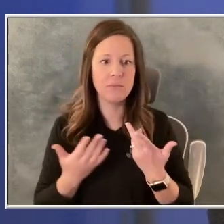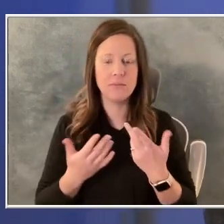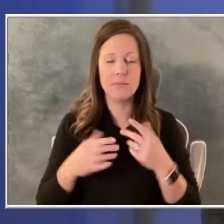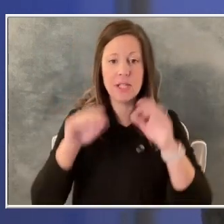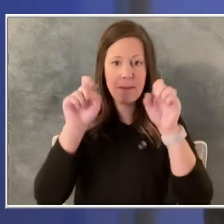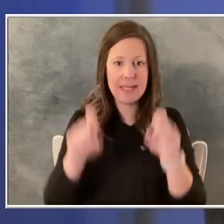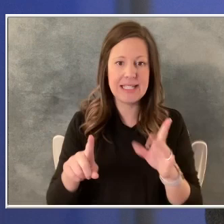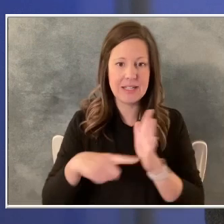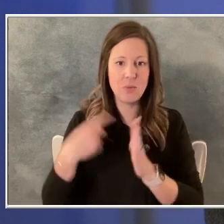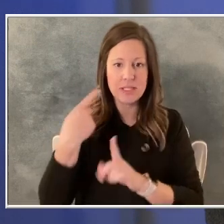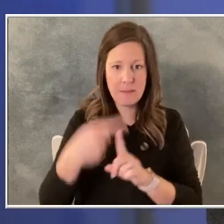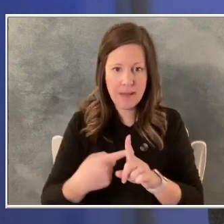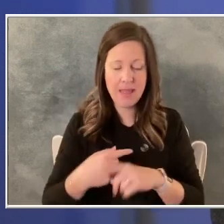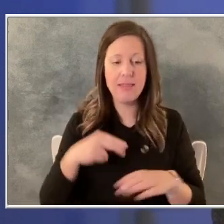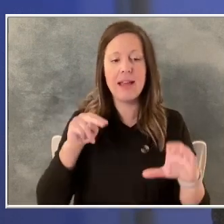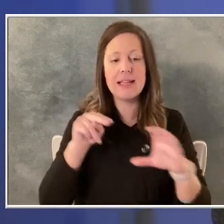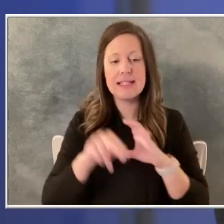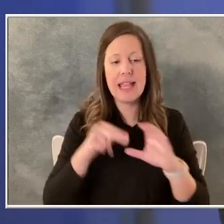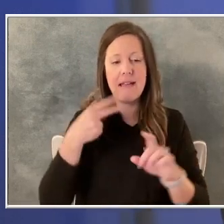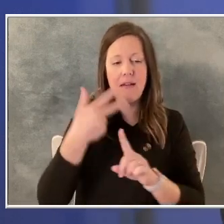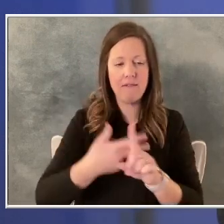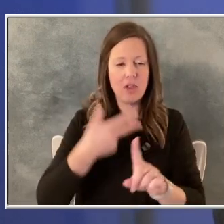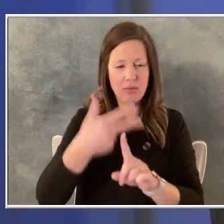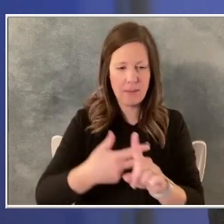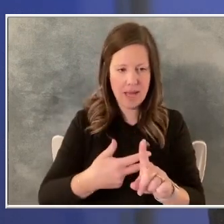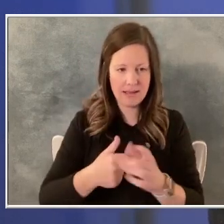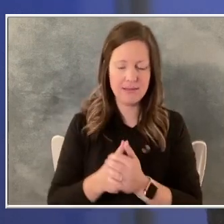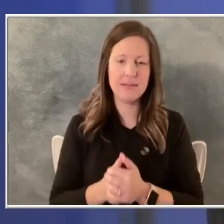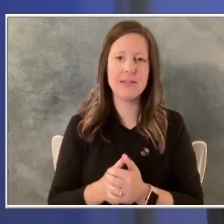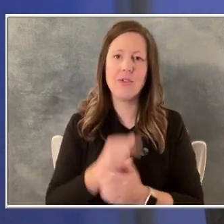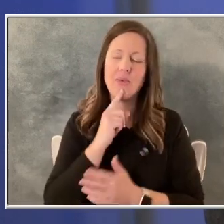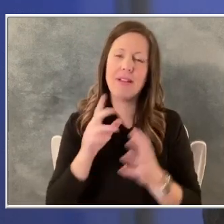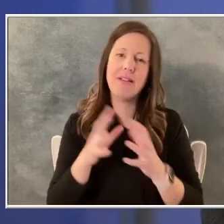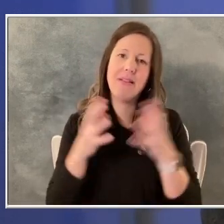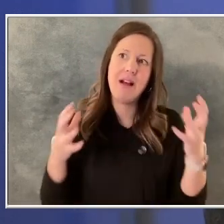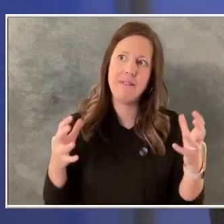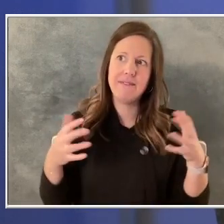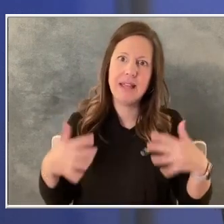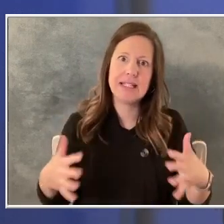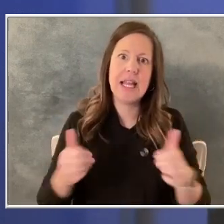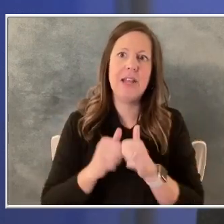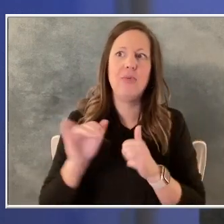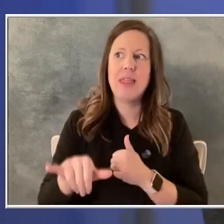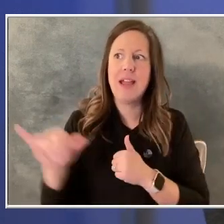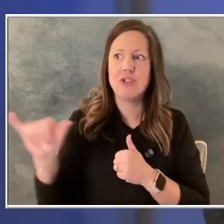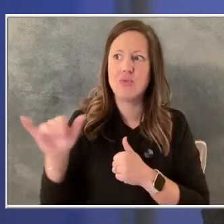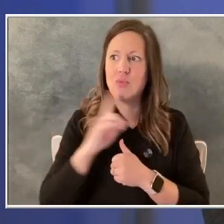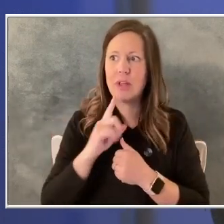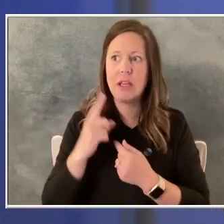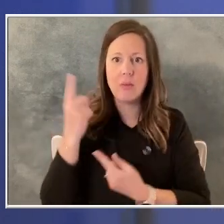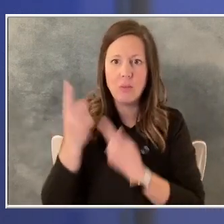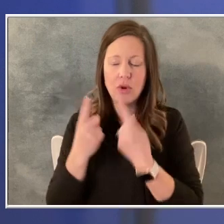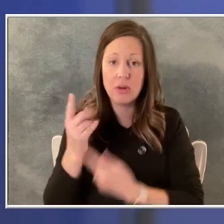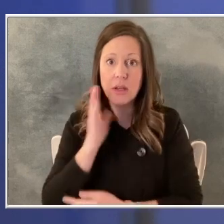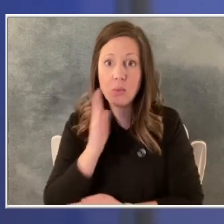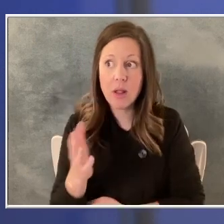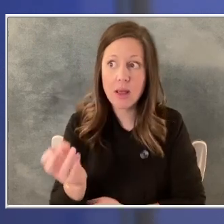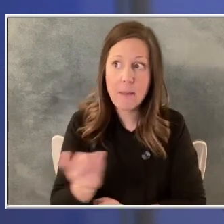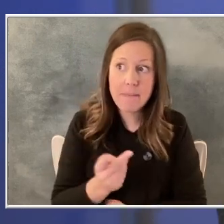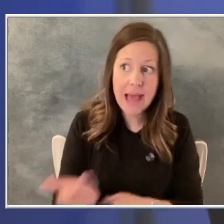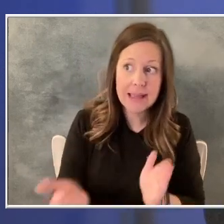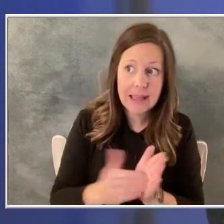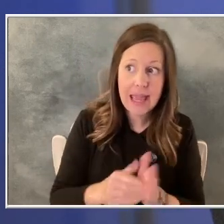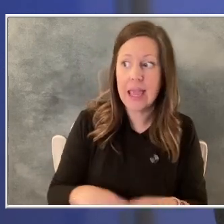scanned every 3 months, and so there's a lot of anxiety that comes with that, wondering, if it's going to come back, if you're not doing